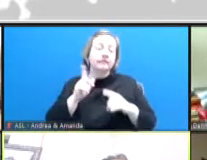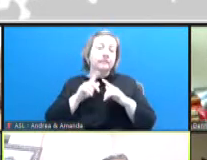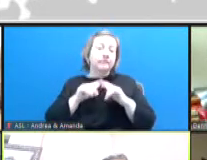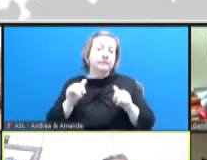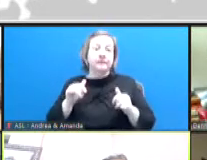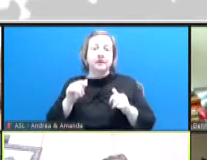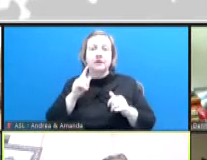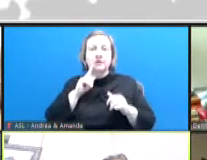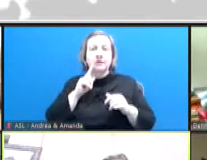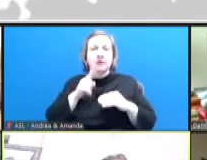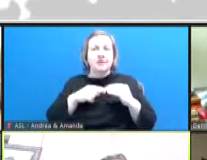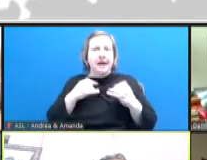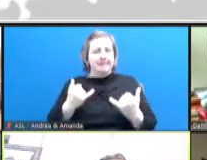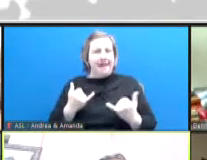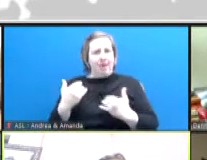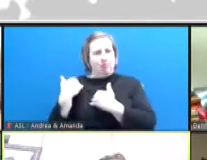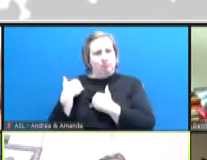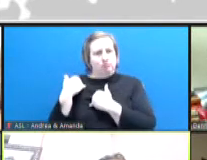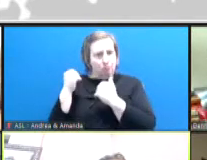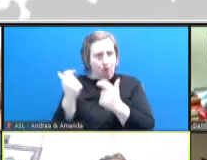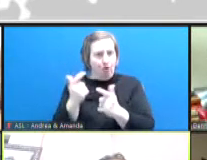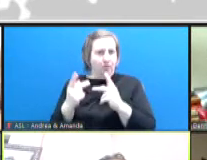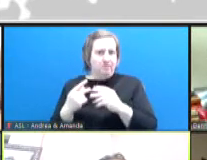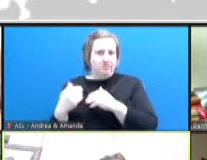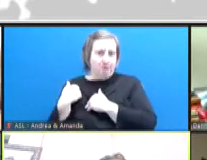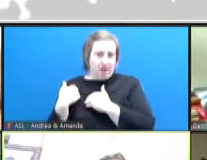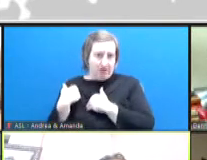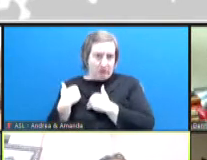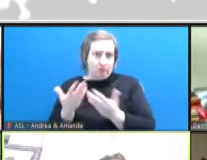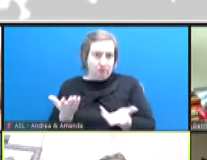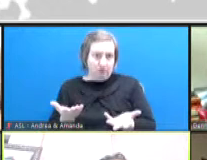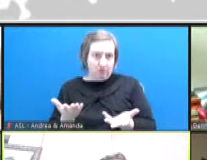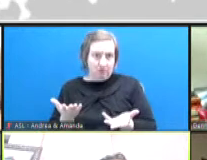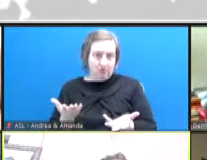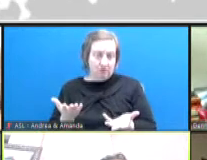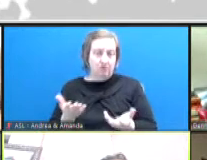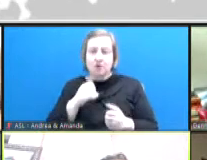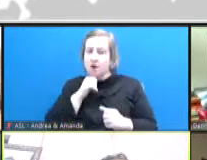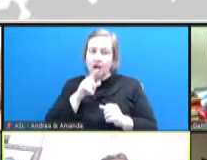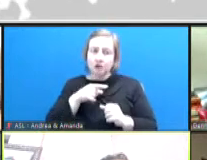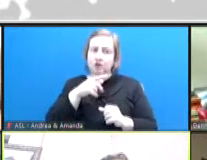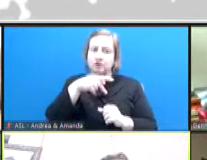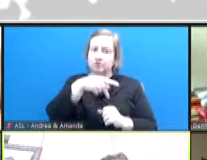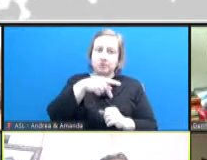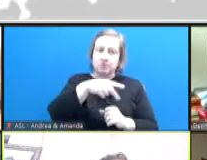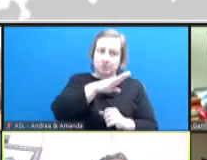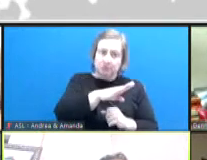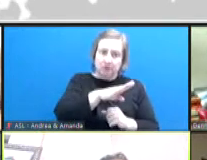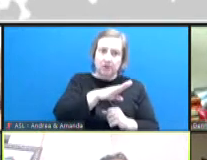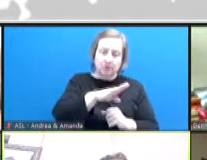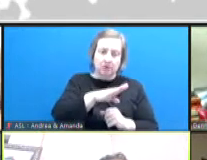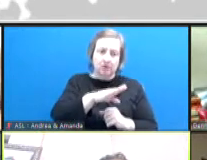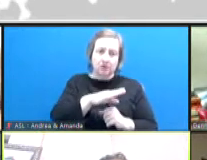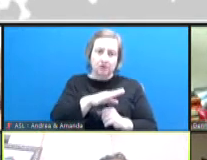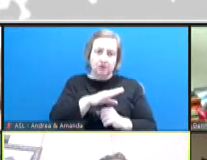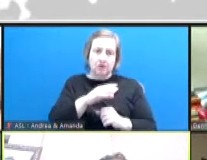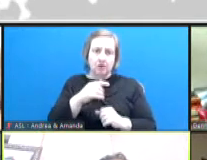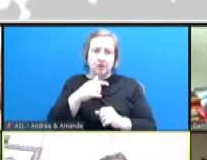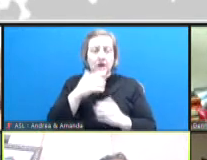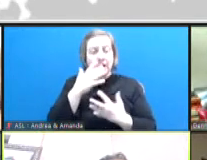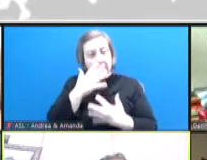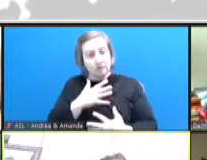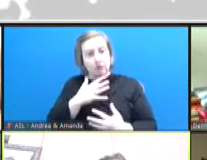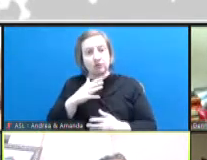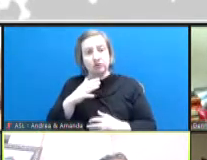about now accountability of everyone. And it's not just the Portland Police Bureau. Unfortunately, the